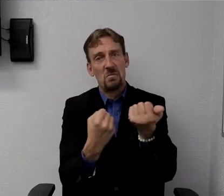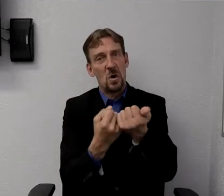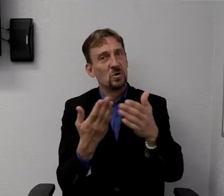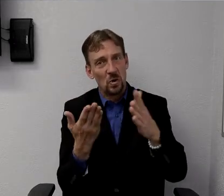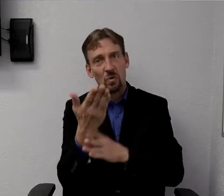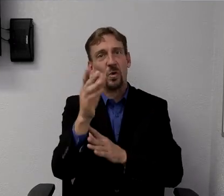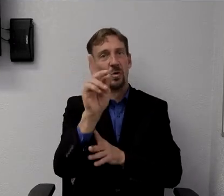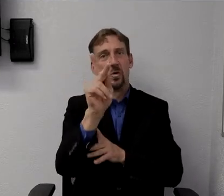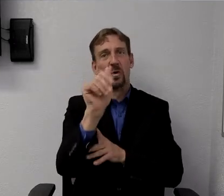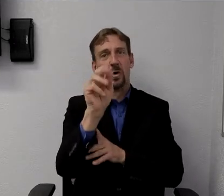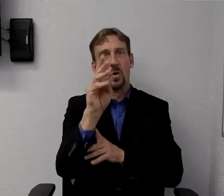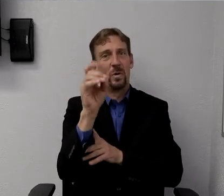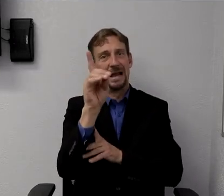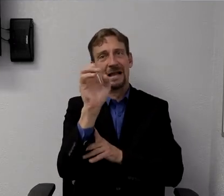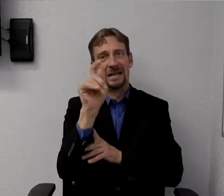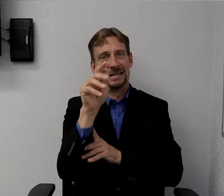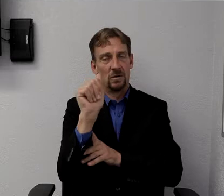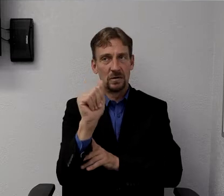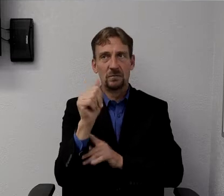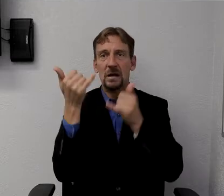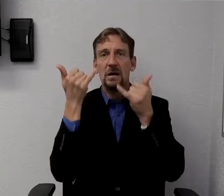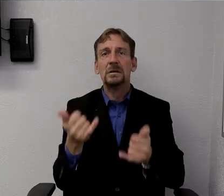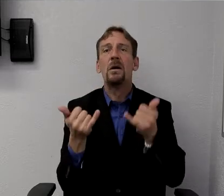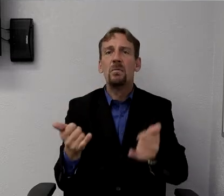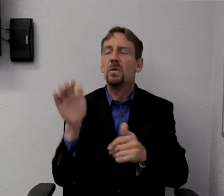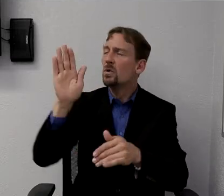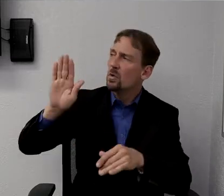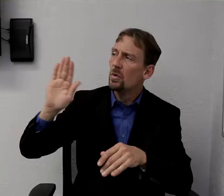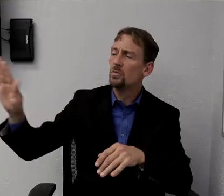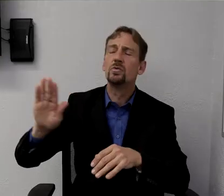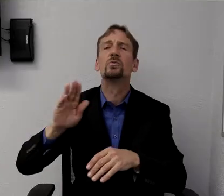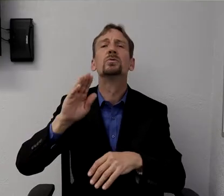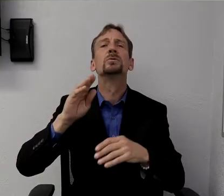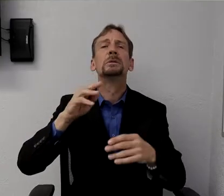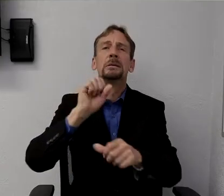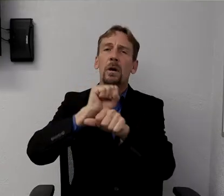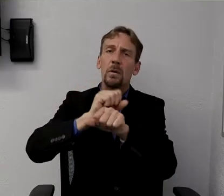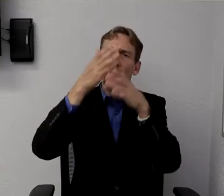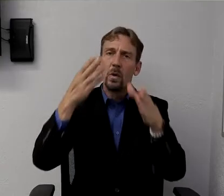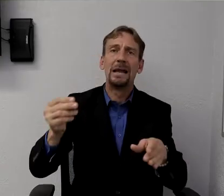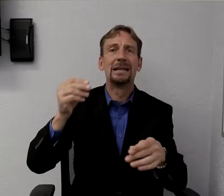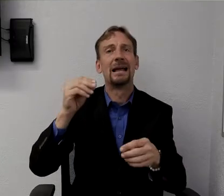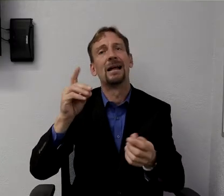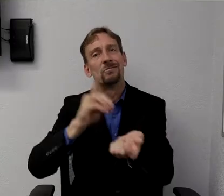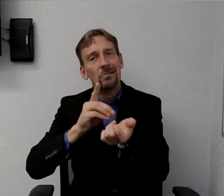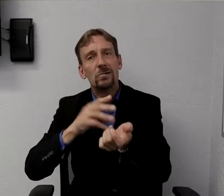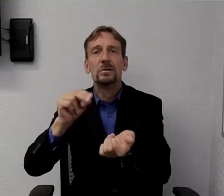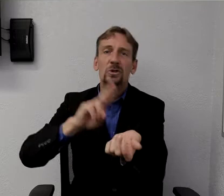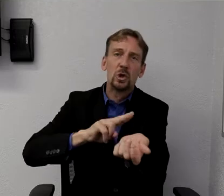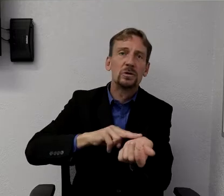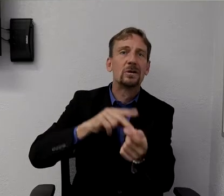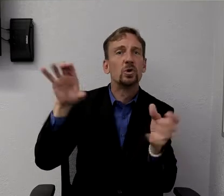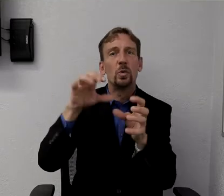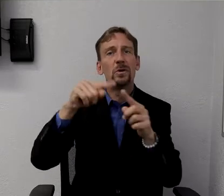and physicians doing to protect their families during this time? Well, the first thing they do is we protect them